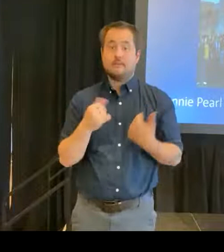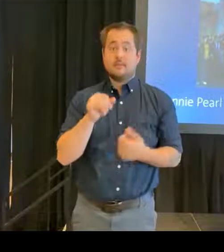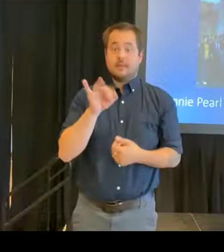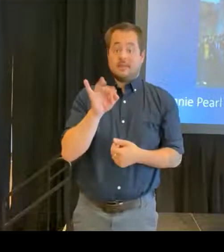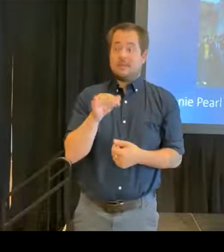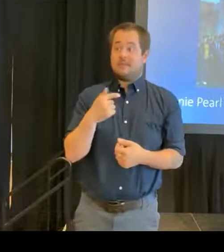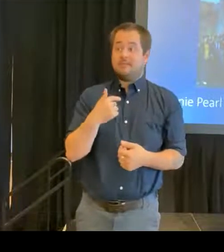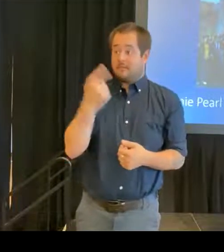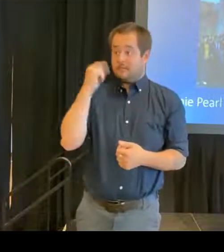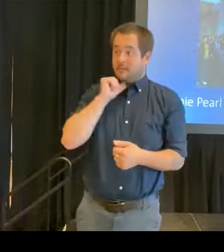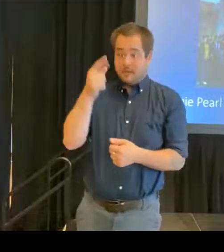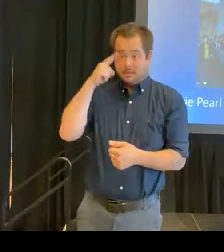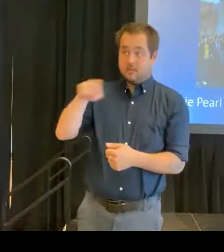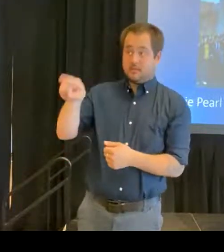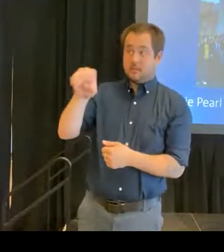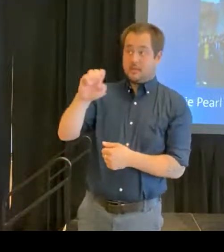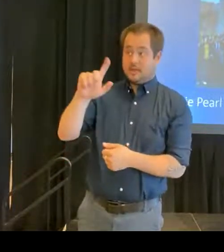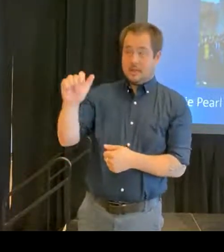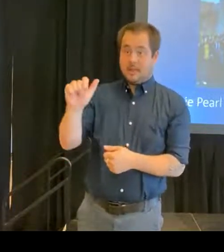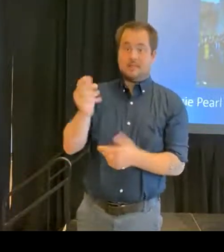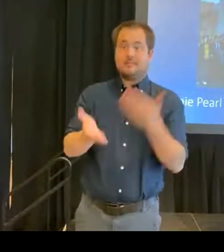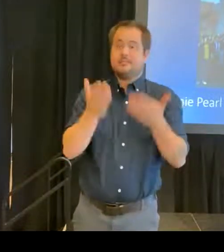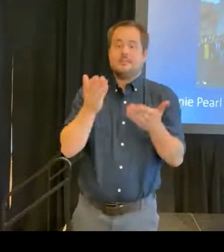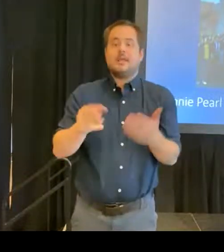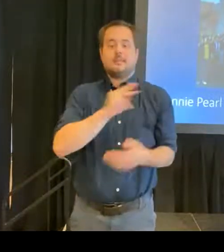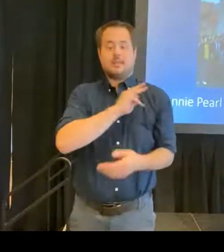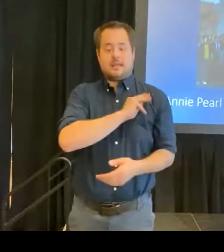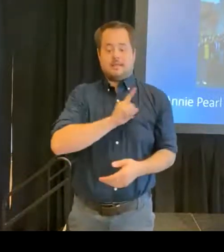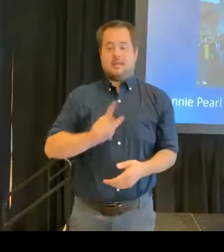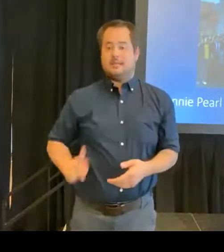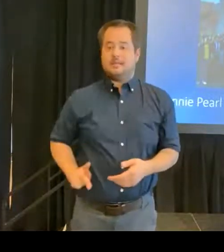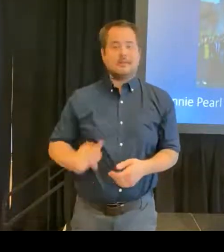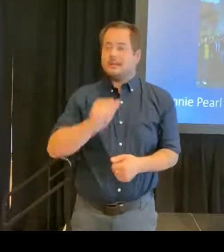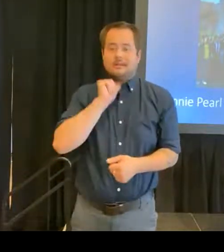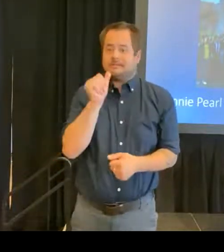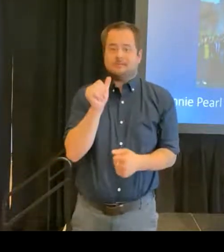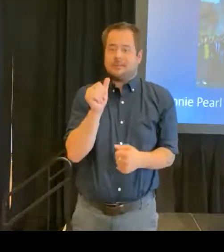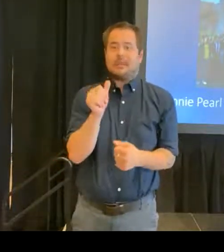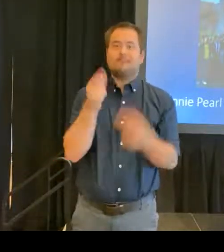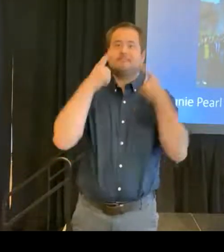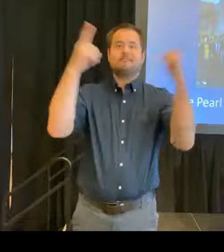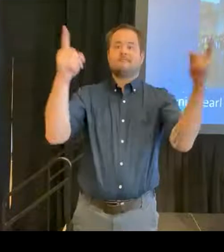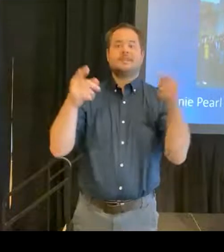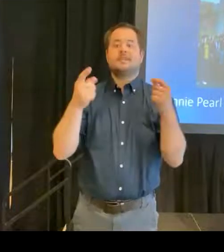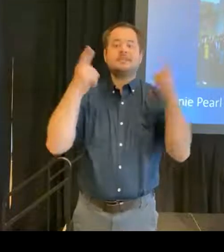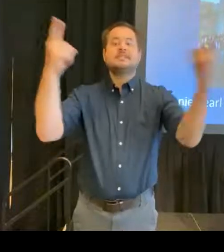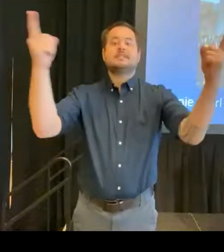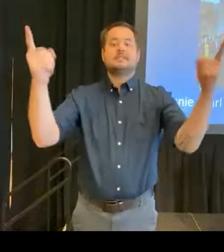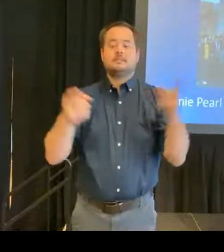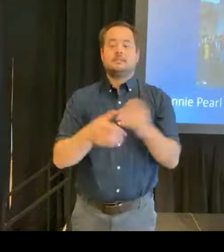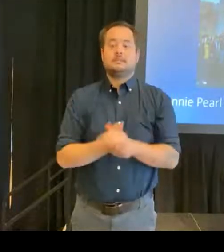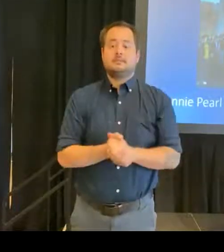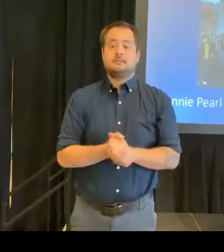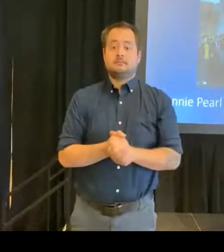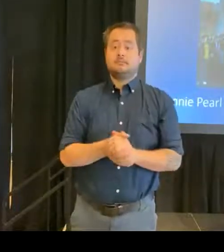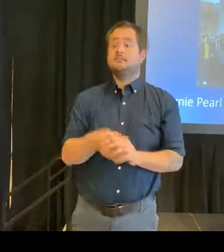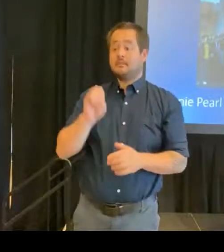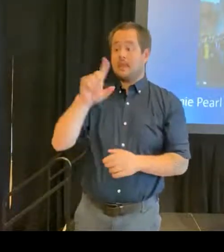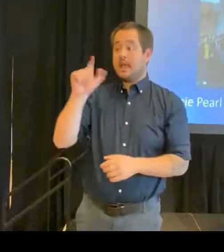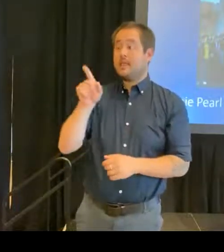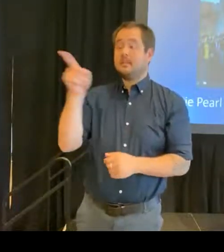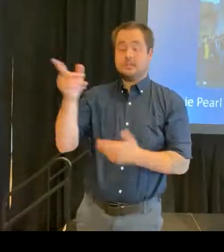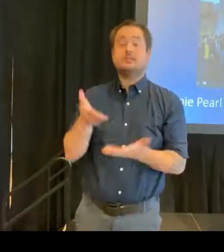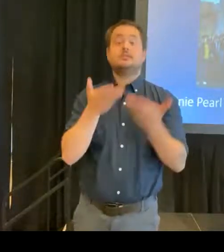Ella Baker, we might not have ever had a Martin Luther King. she was the one that suggested that Martin Luther